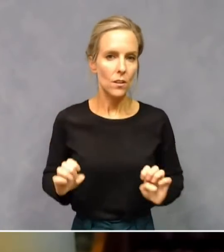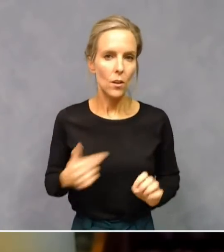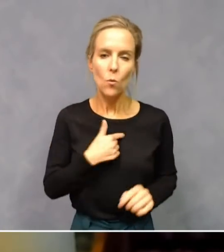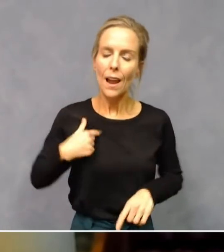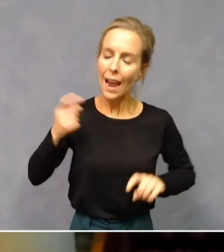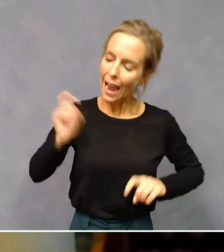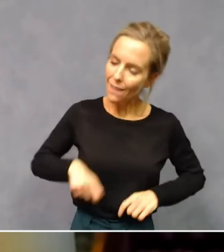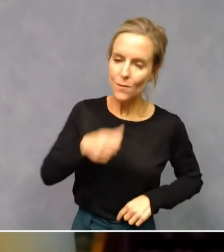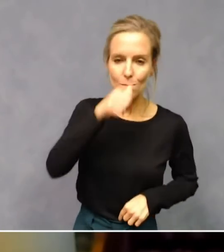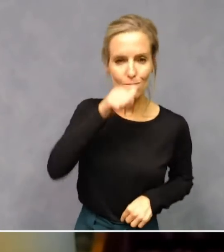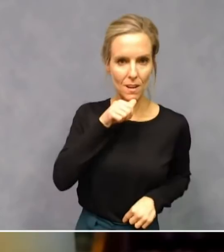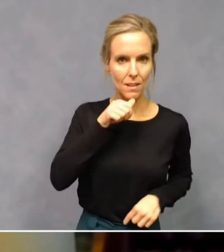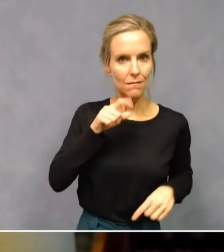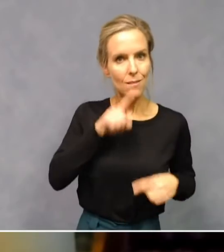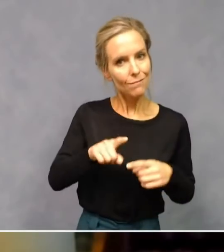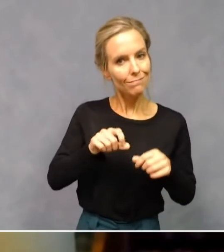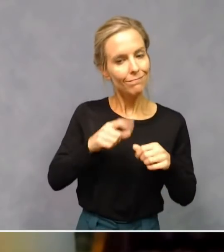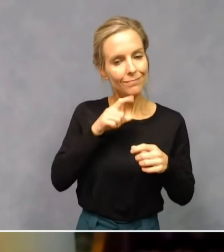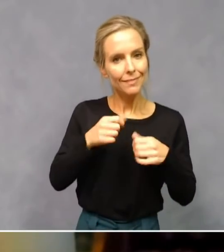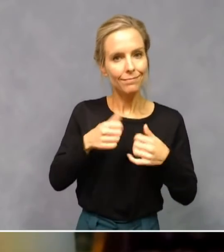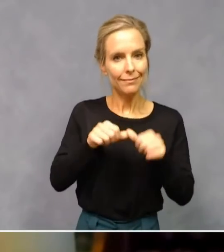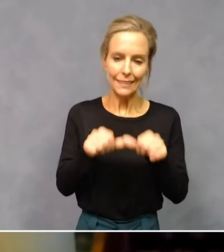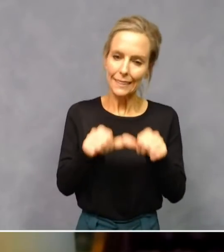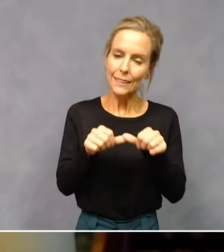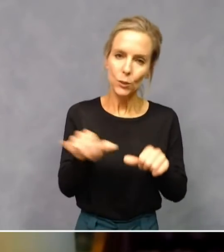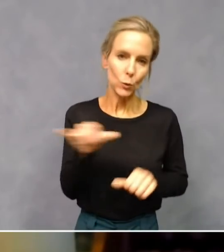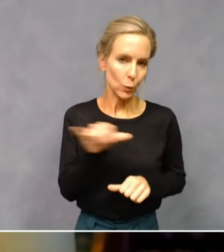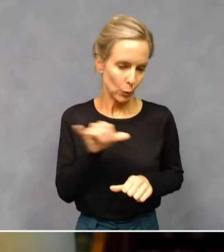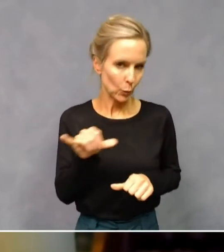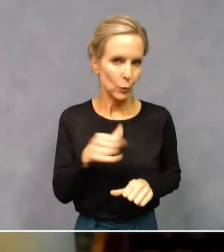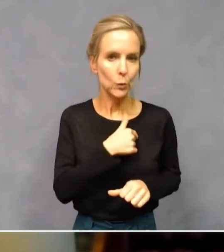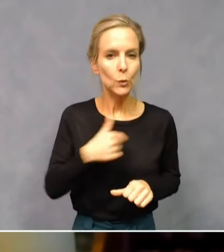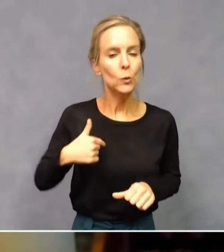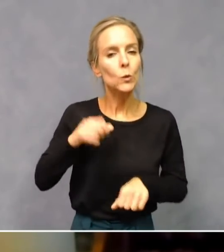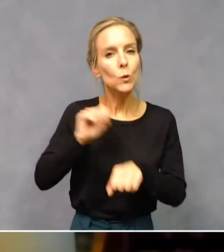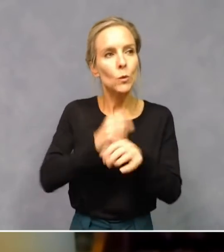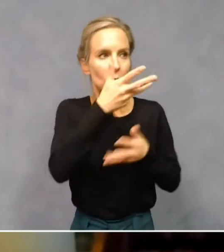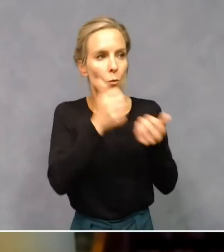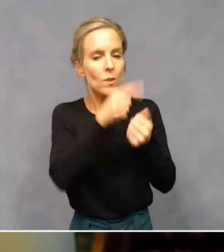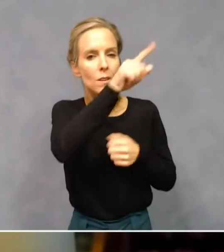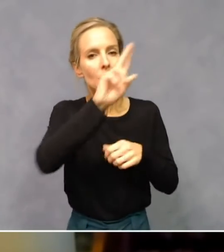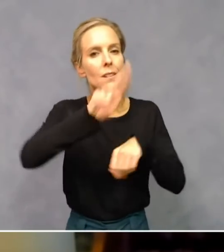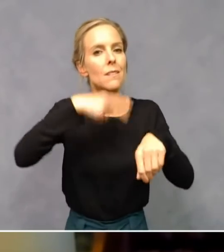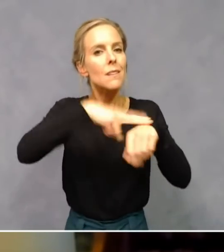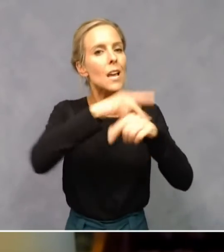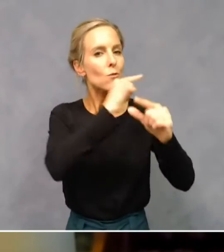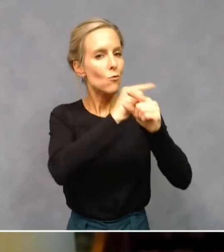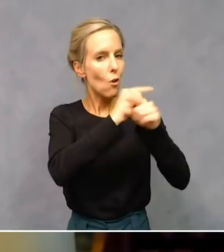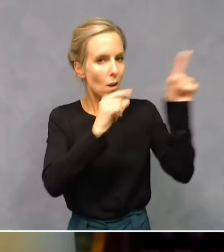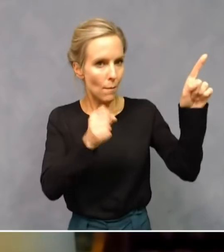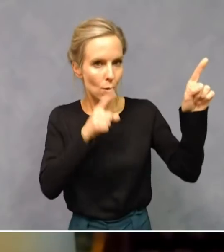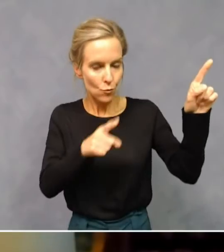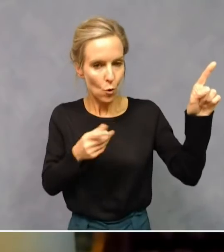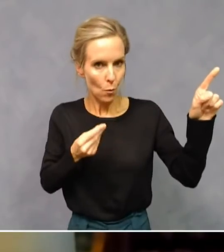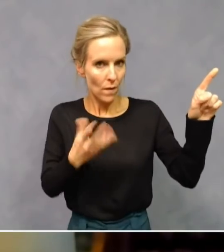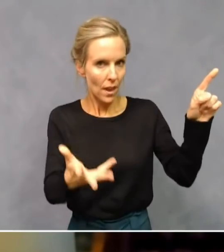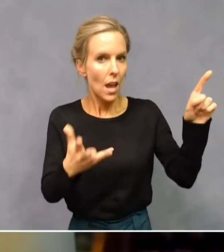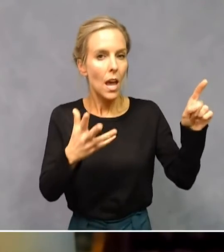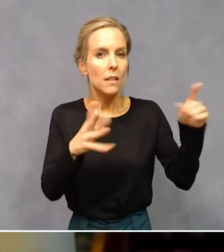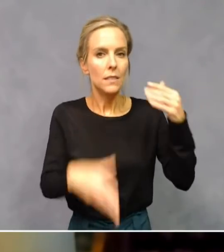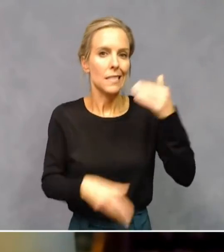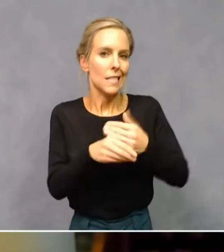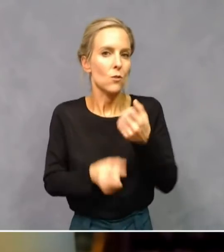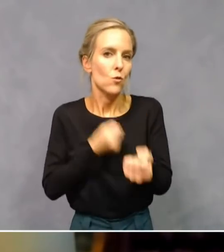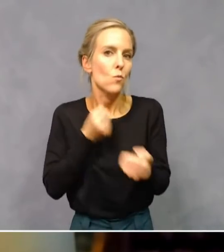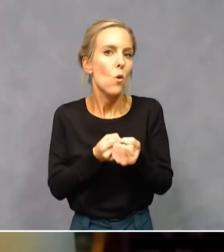and persistent. We also are working with our National Guard to make sure that we can provide some additional support for